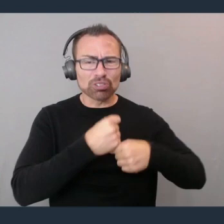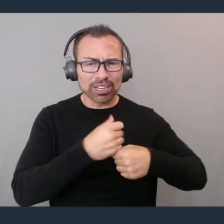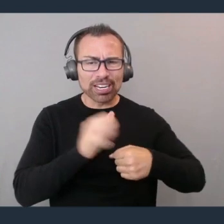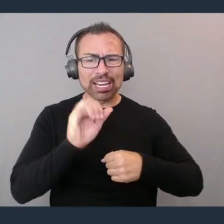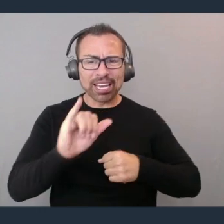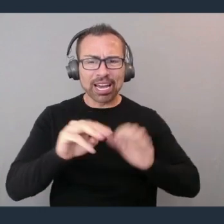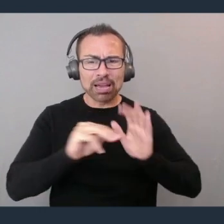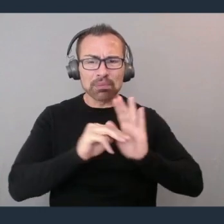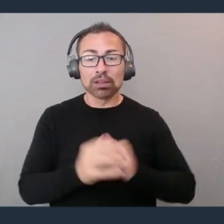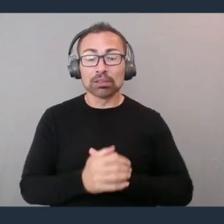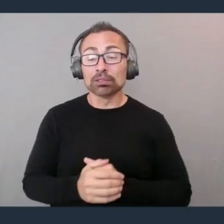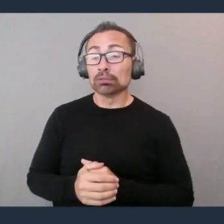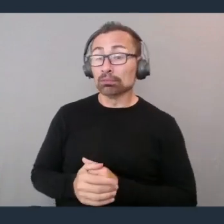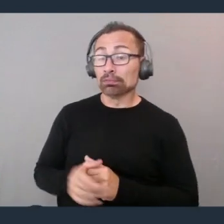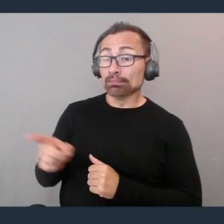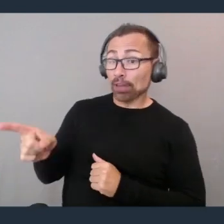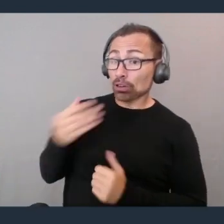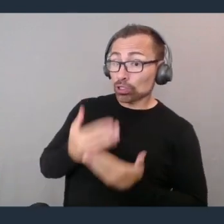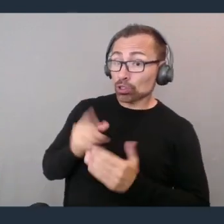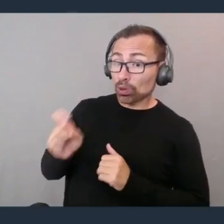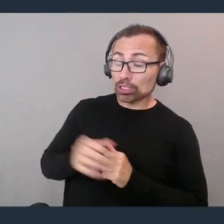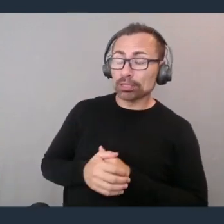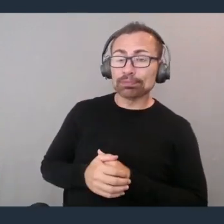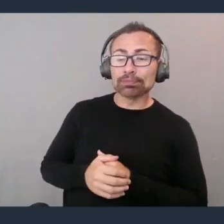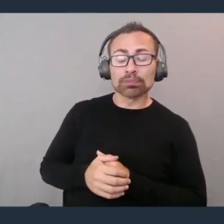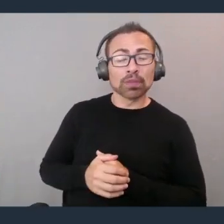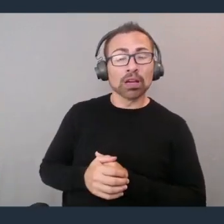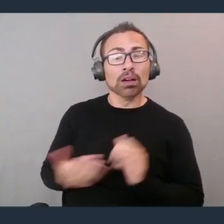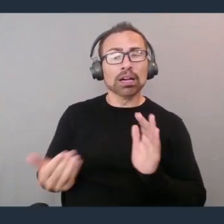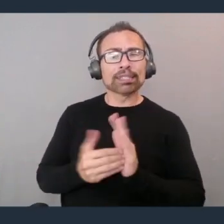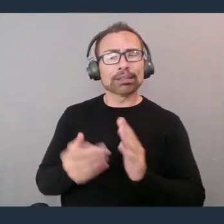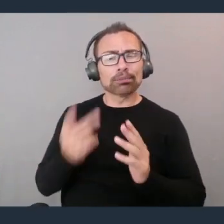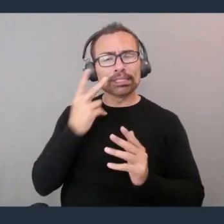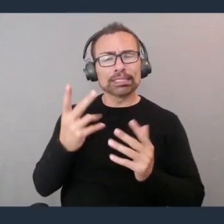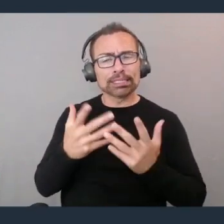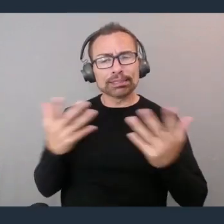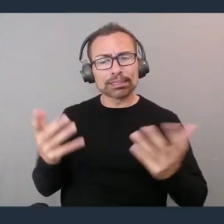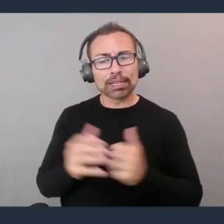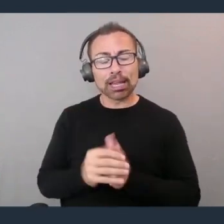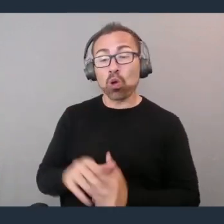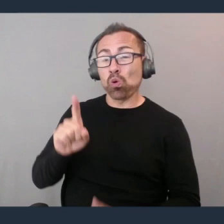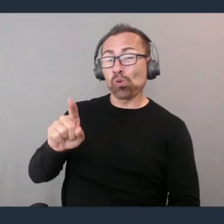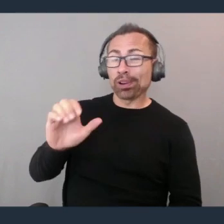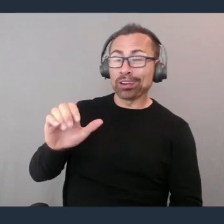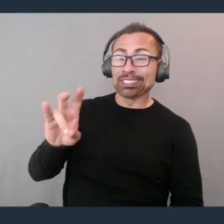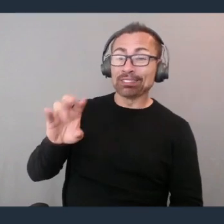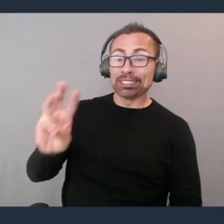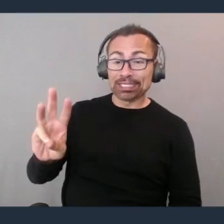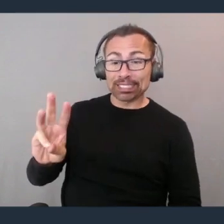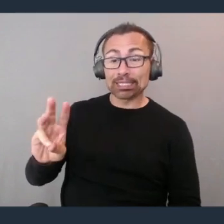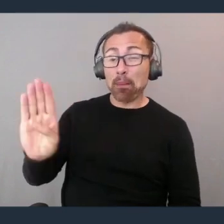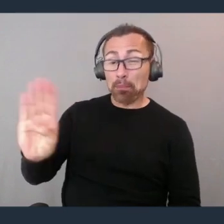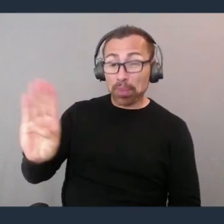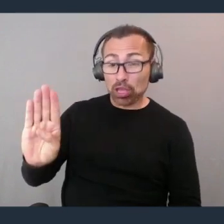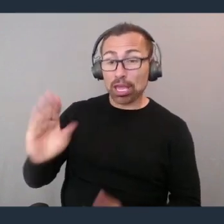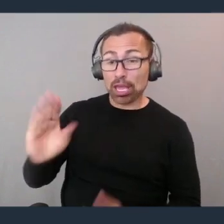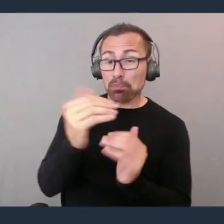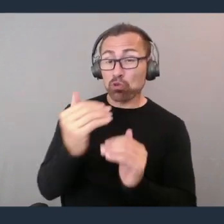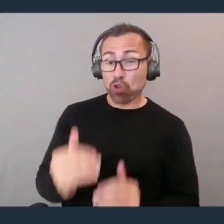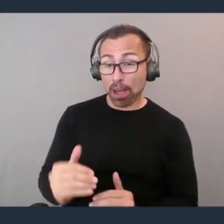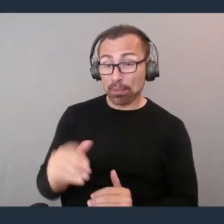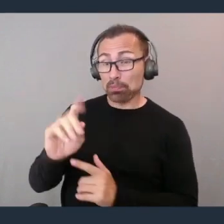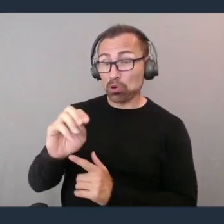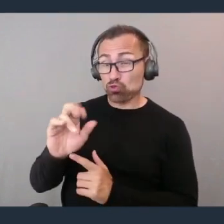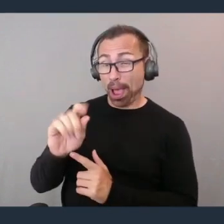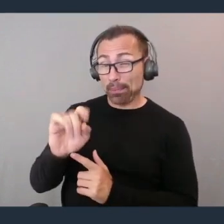question. So a lot of what we see is, again, I mentioned 176 billion parameter models. There's even larger models, and when